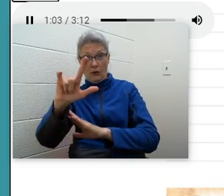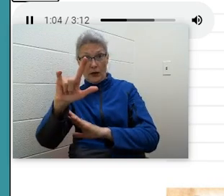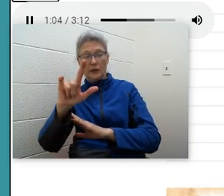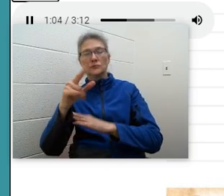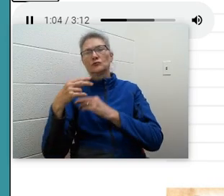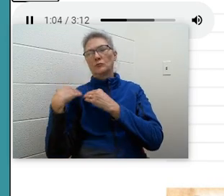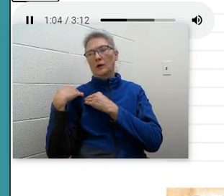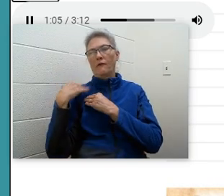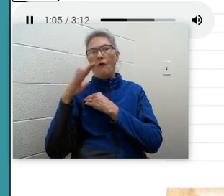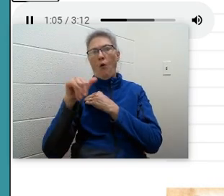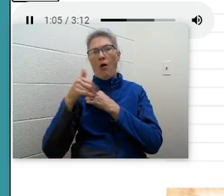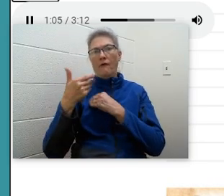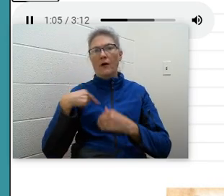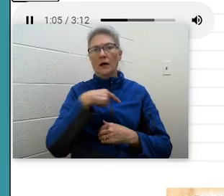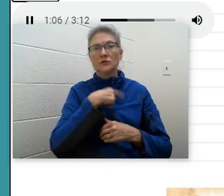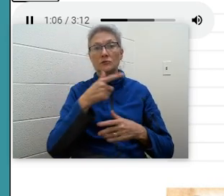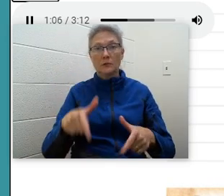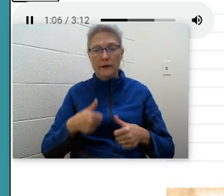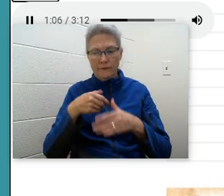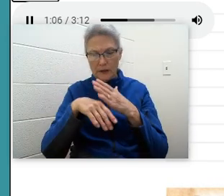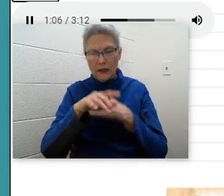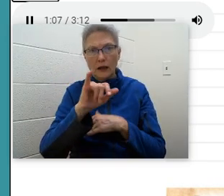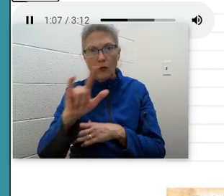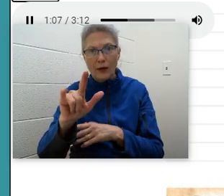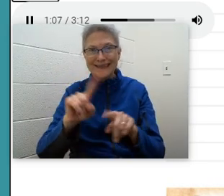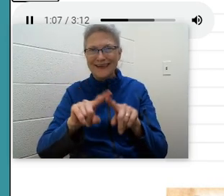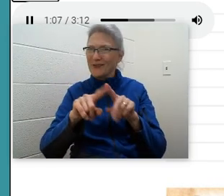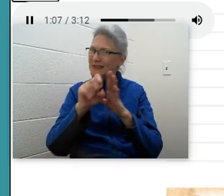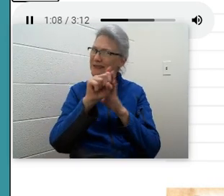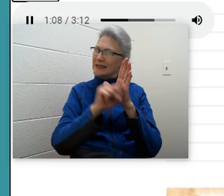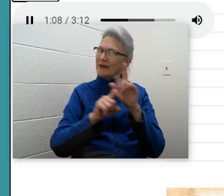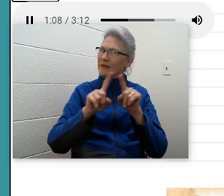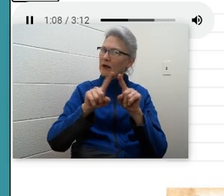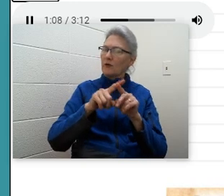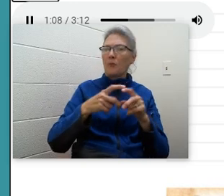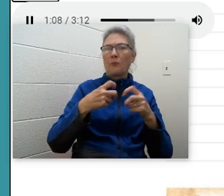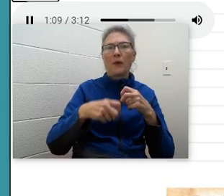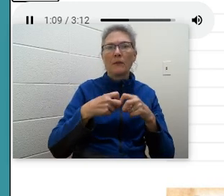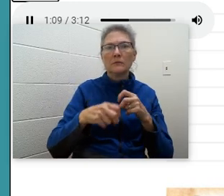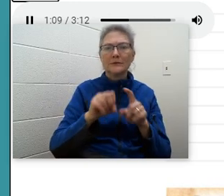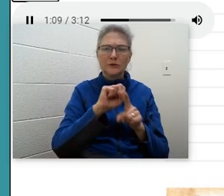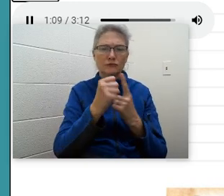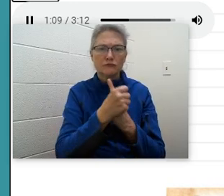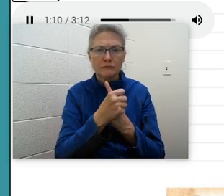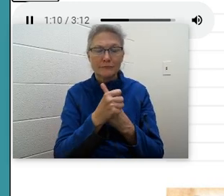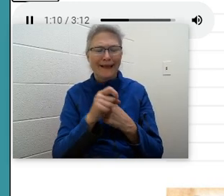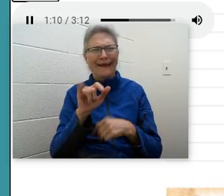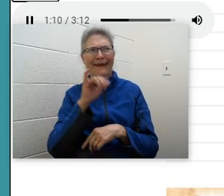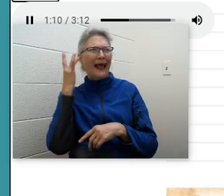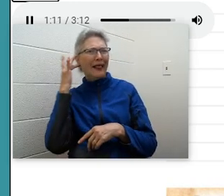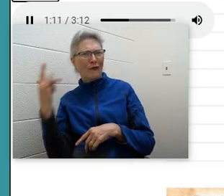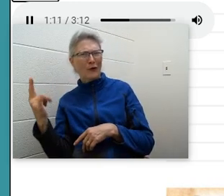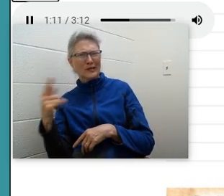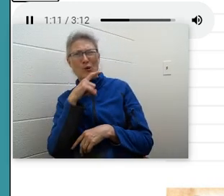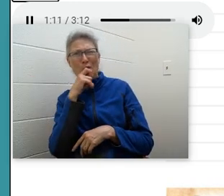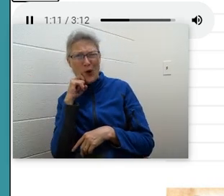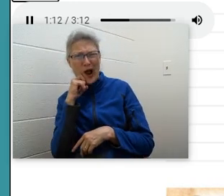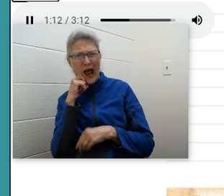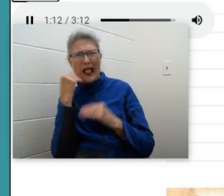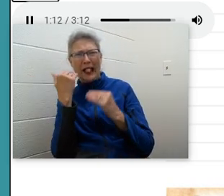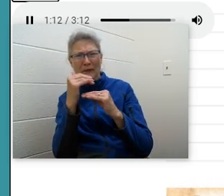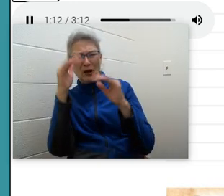Illinois. And then different states have different issues. And they give some examples. Like California, there's always a drought there, so